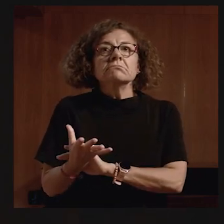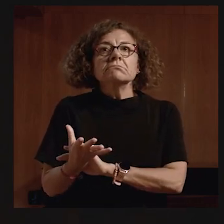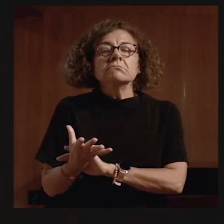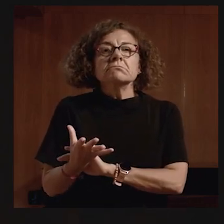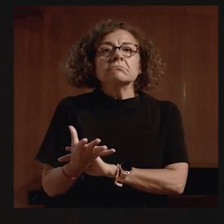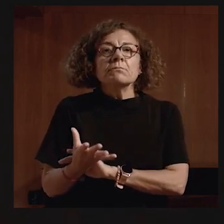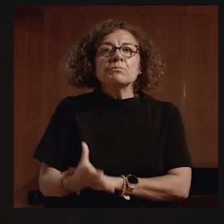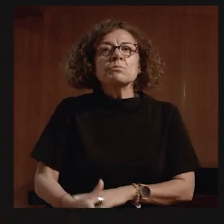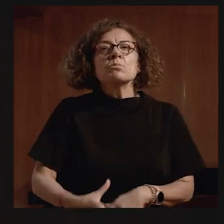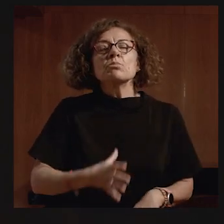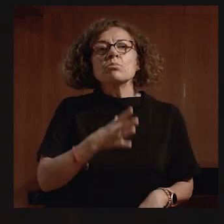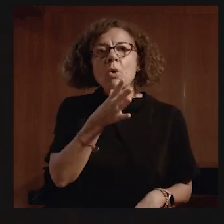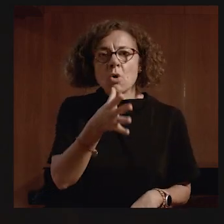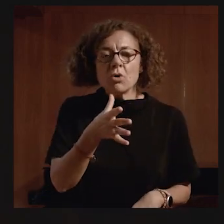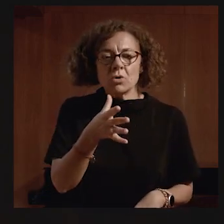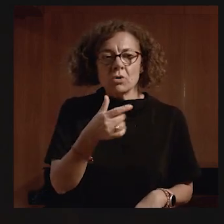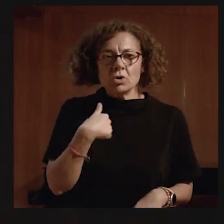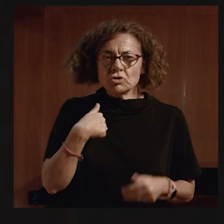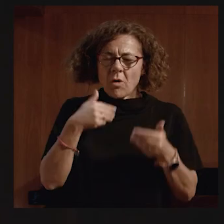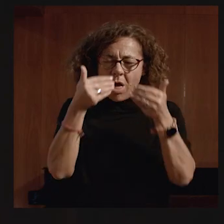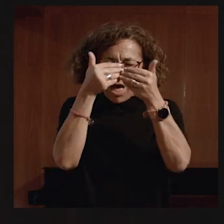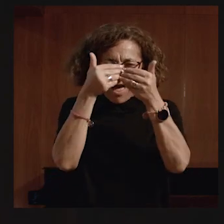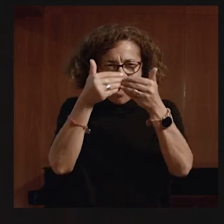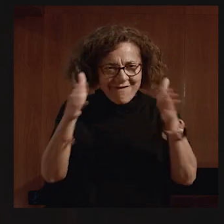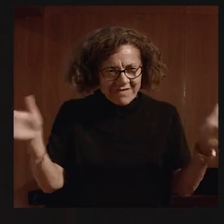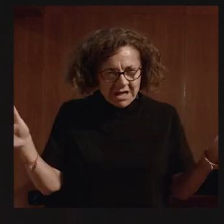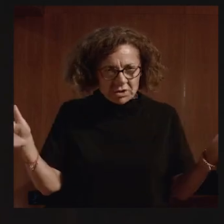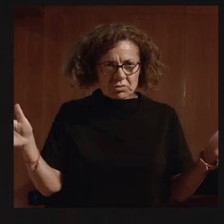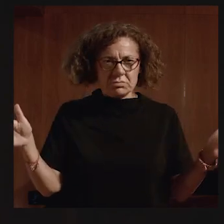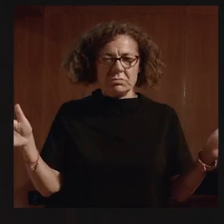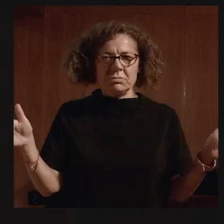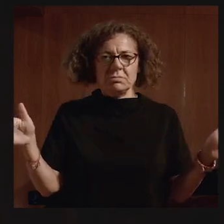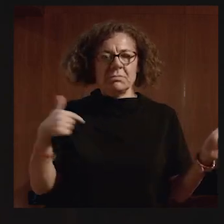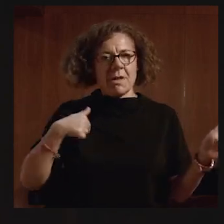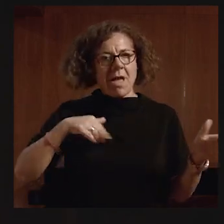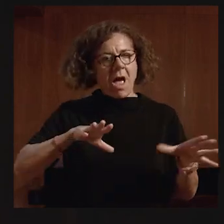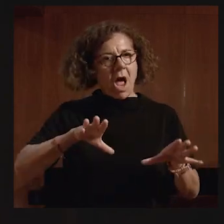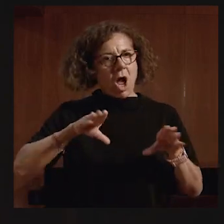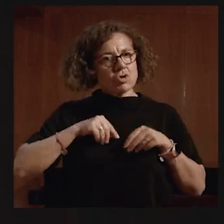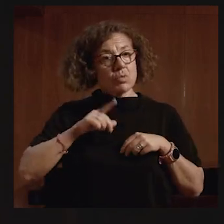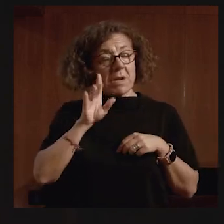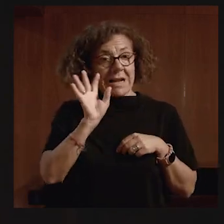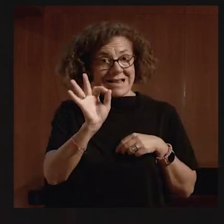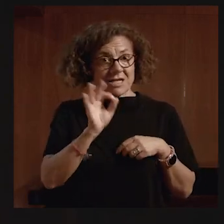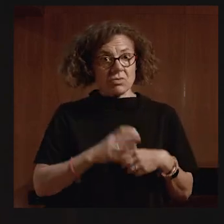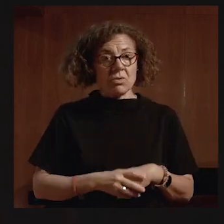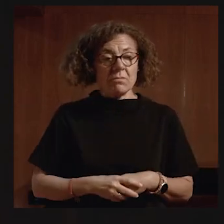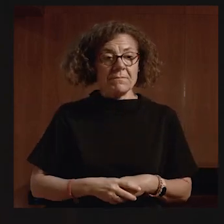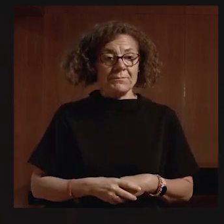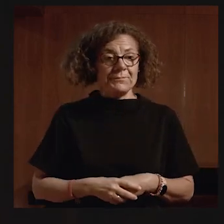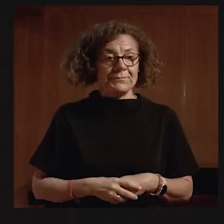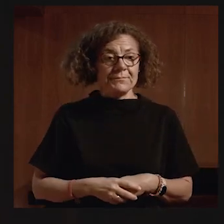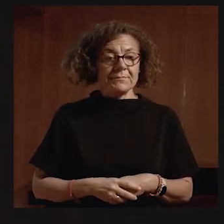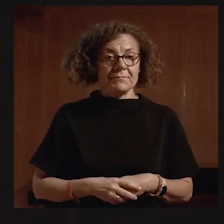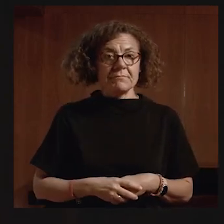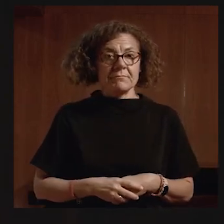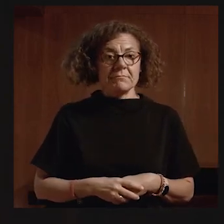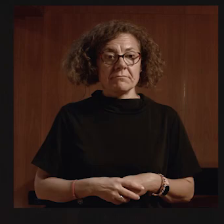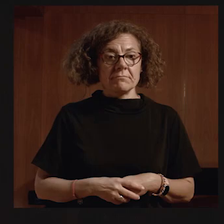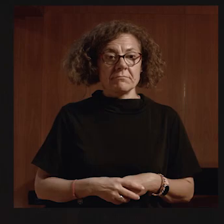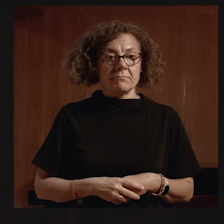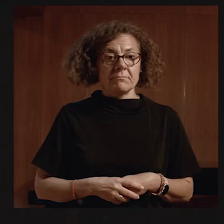enough to take a risk with things that happened that I least expected to be offered to